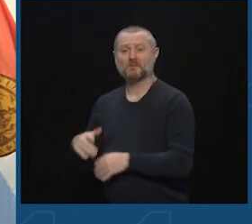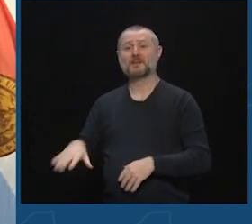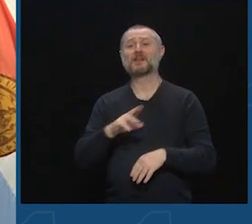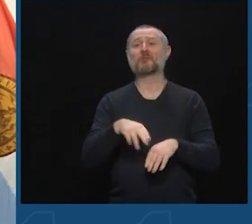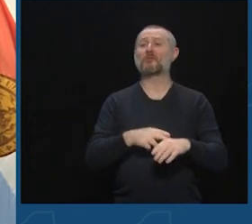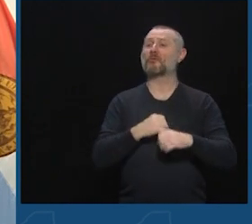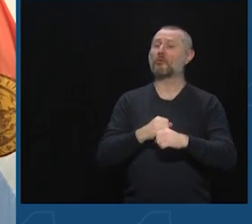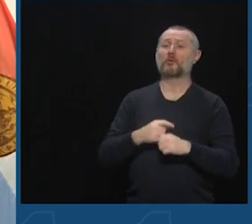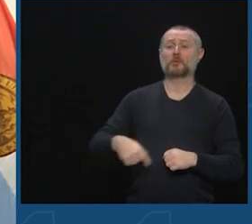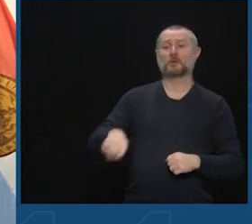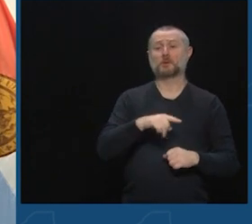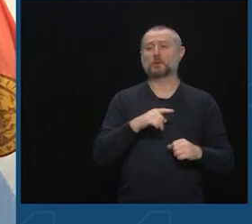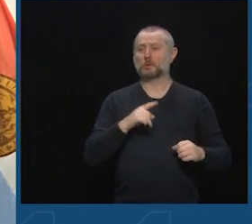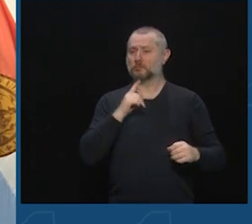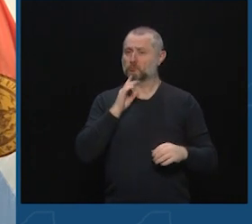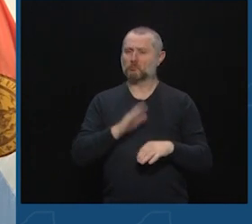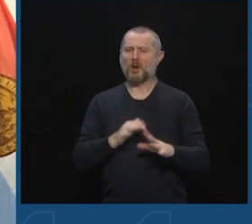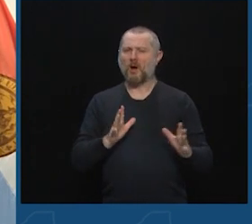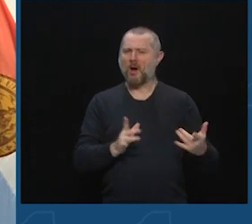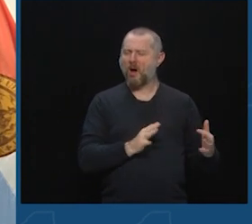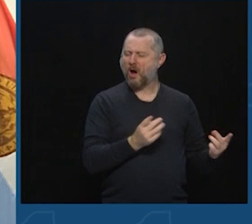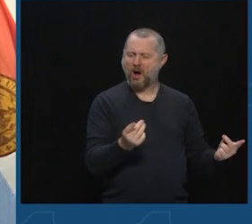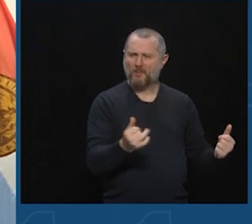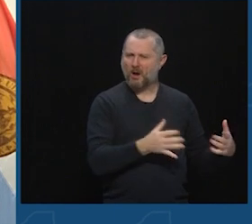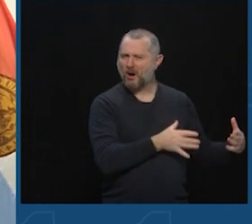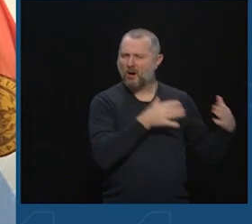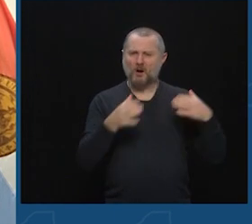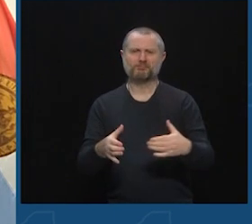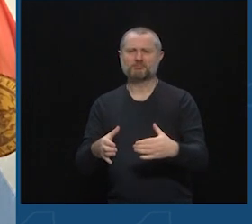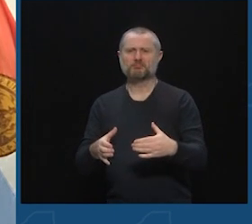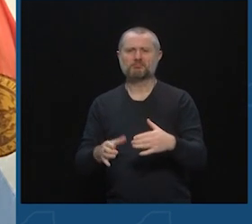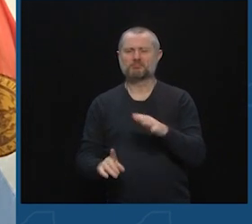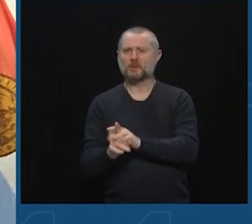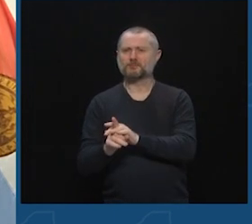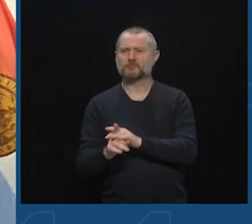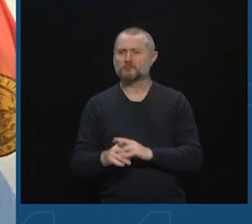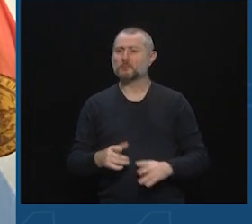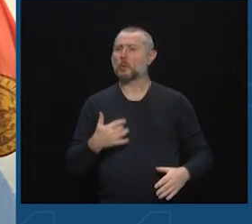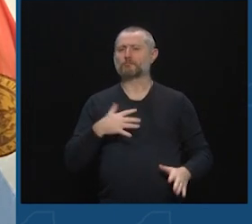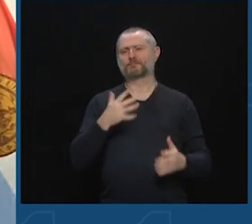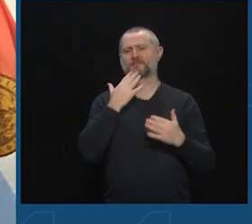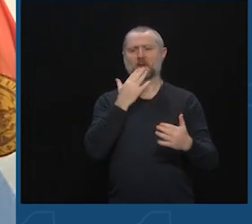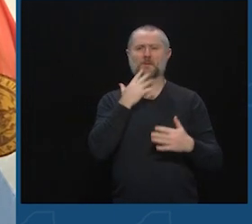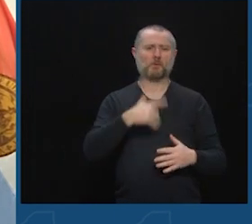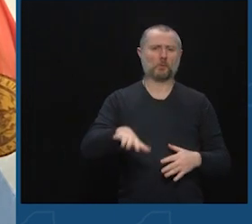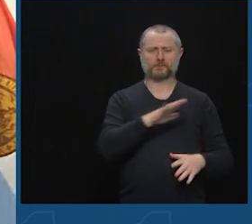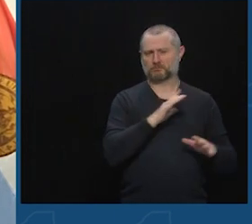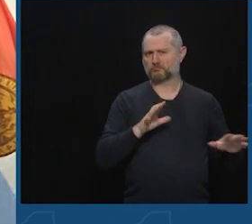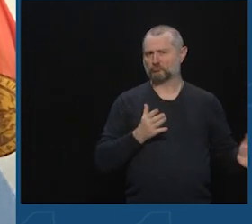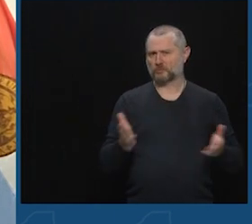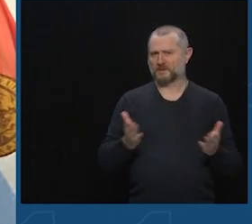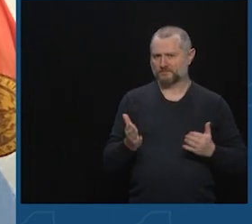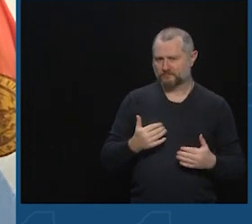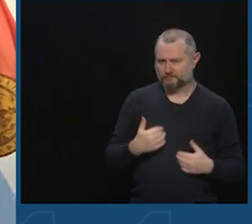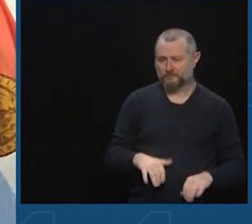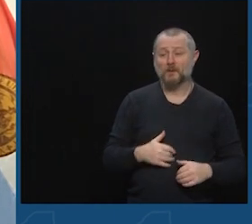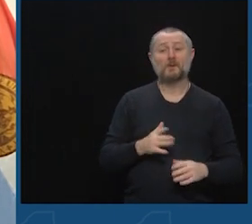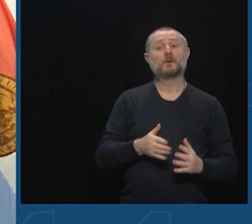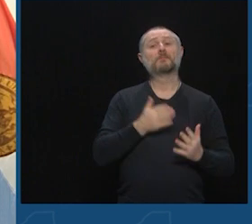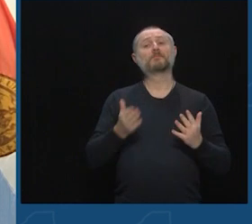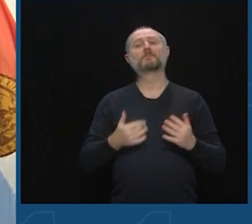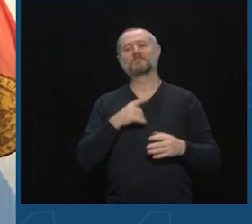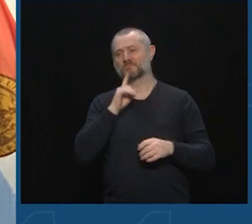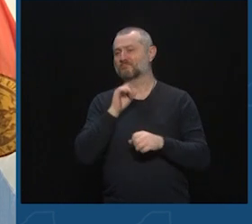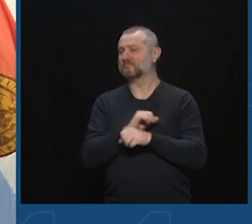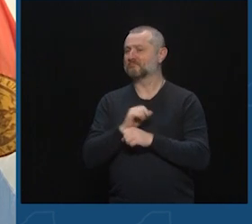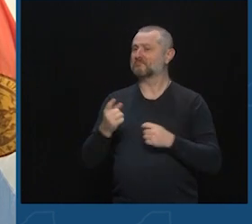notice to go wherever the need is greatest, and I want to thank them for always being there for us. And when there is storms,